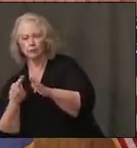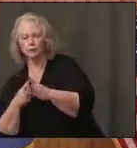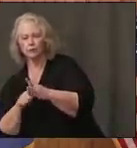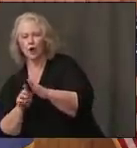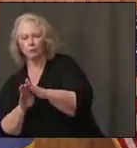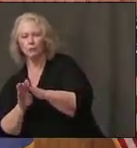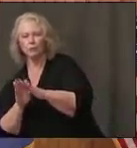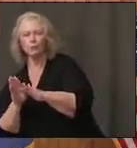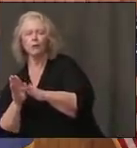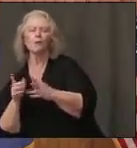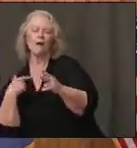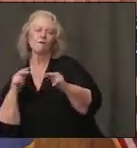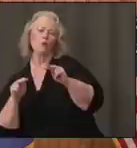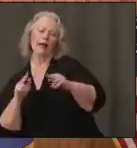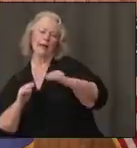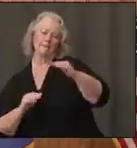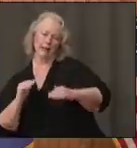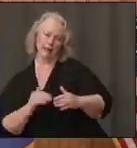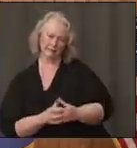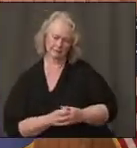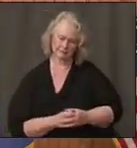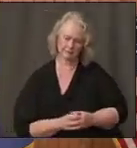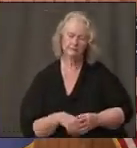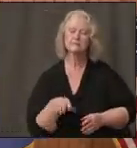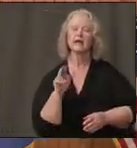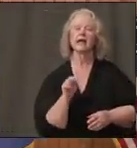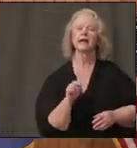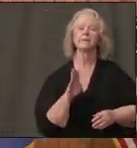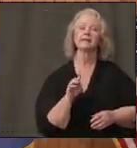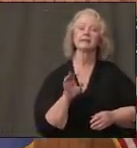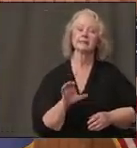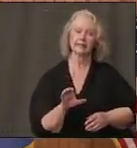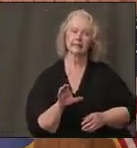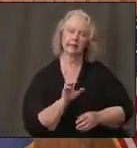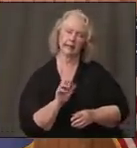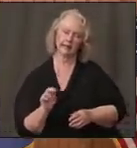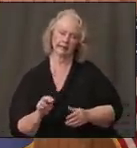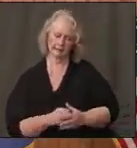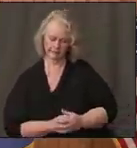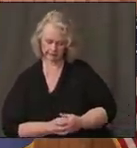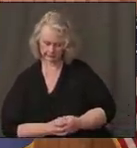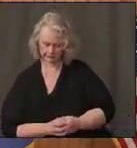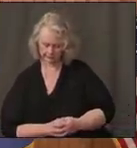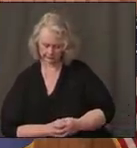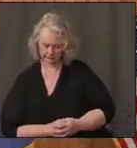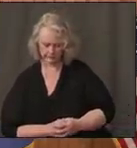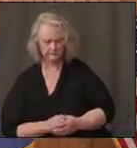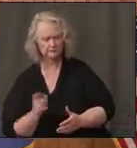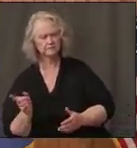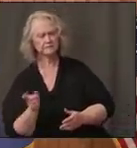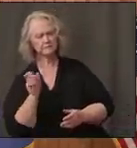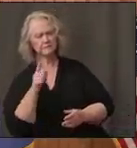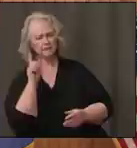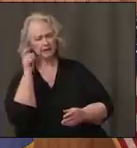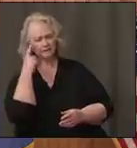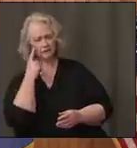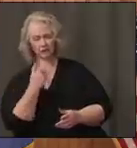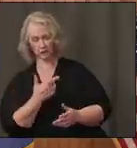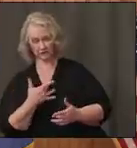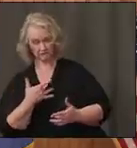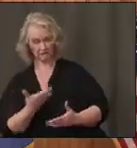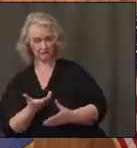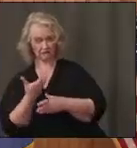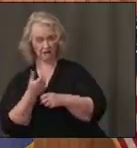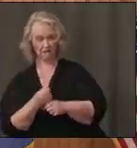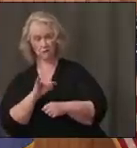NBC Connecticut. Governor, how confident are you on a June 1st